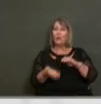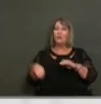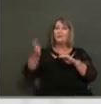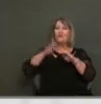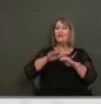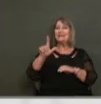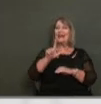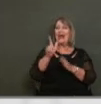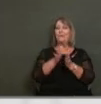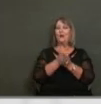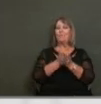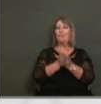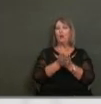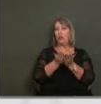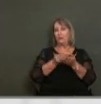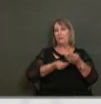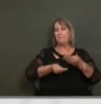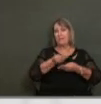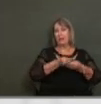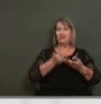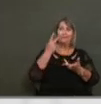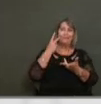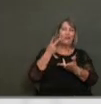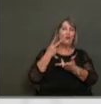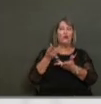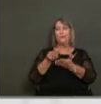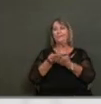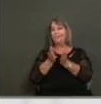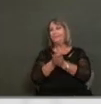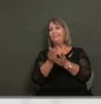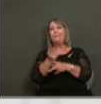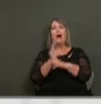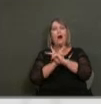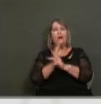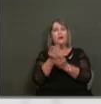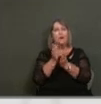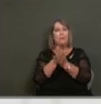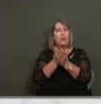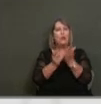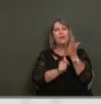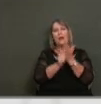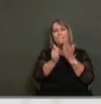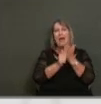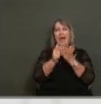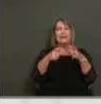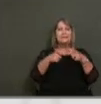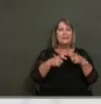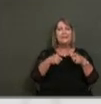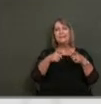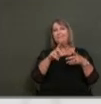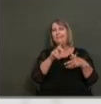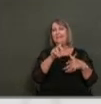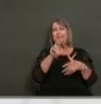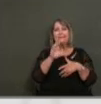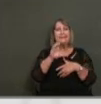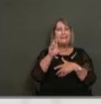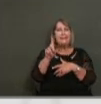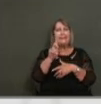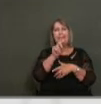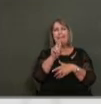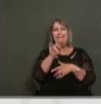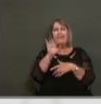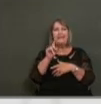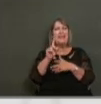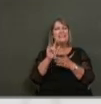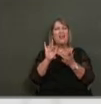you go to our libraries and you check out books or digital materials, we're adding $1.5 million, so in total, we'll have